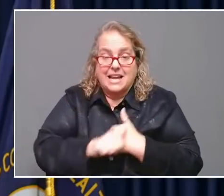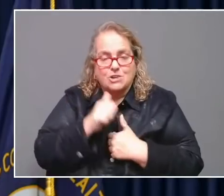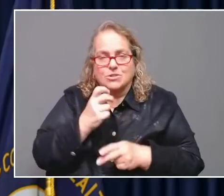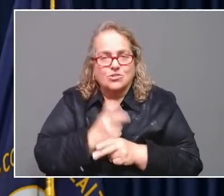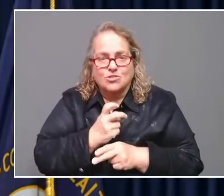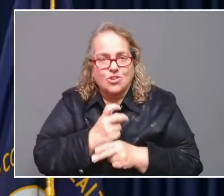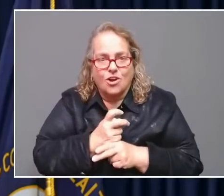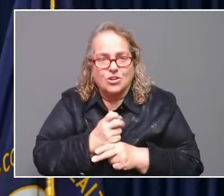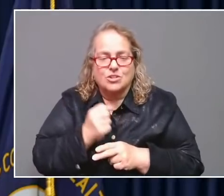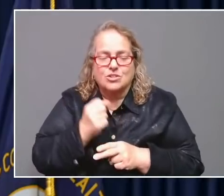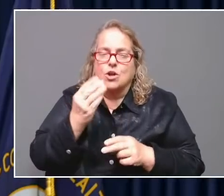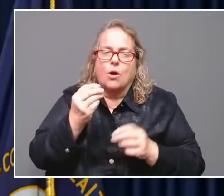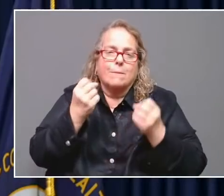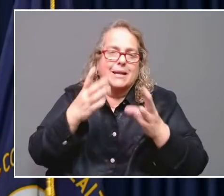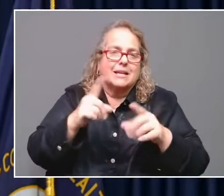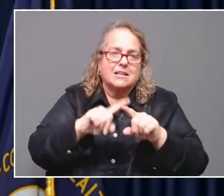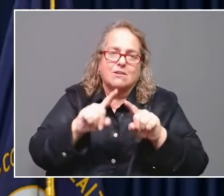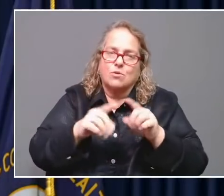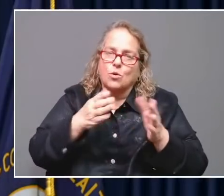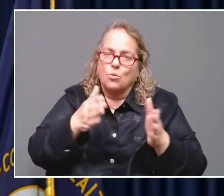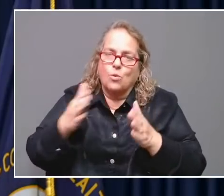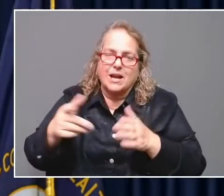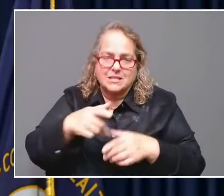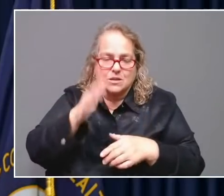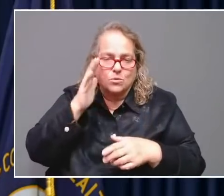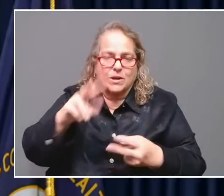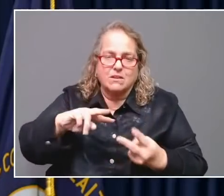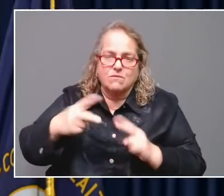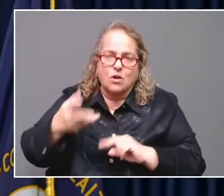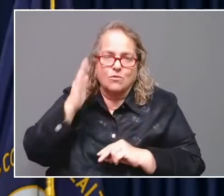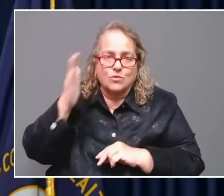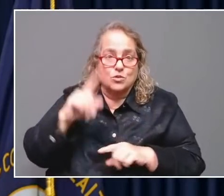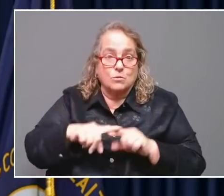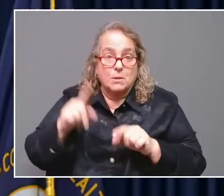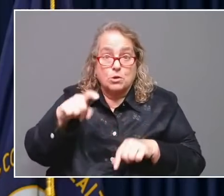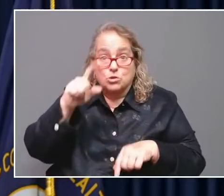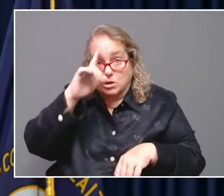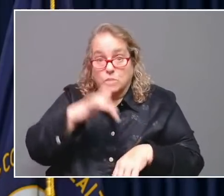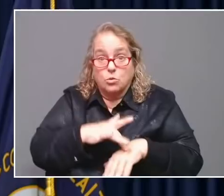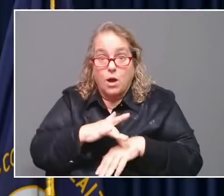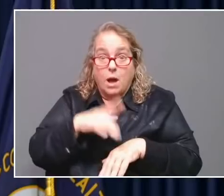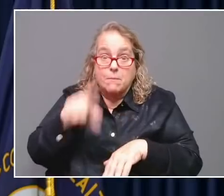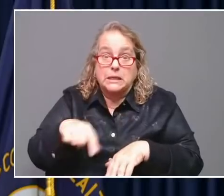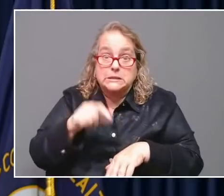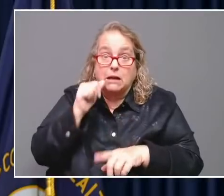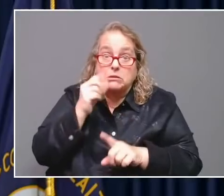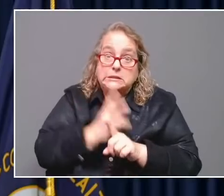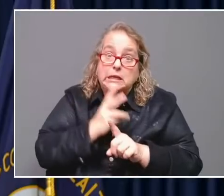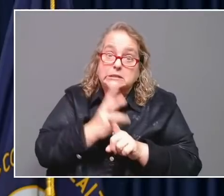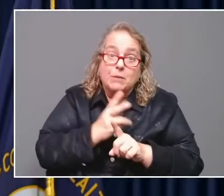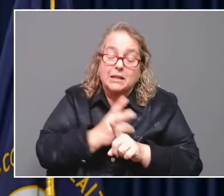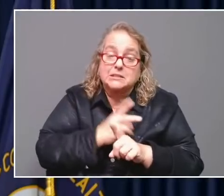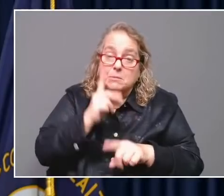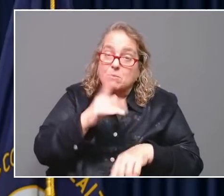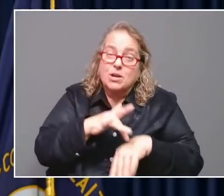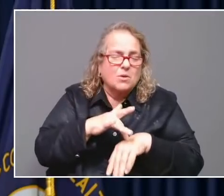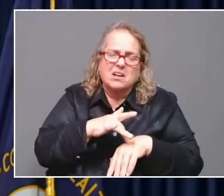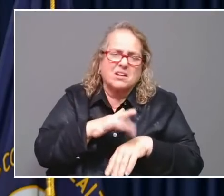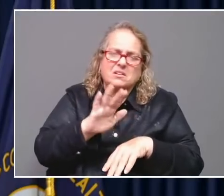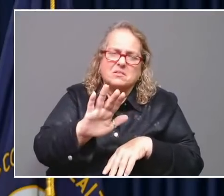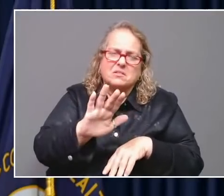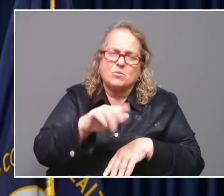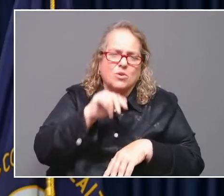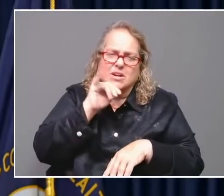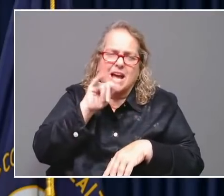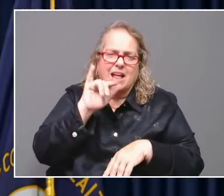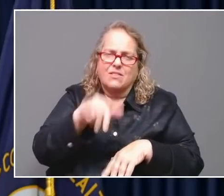evolve in the future. But I don't think people should dwell on, oh my gosh, I'll have to get a shot every 6 months. I don't think we're at that point yet. And it may